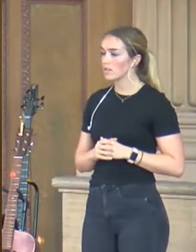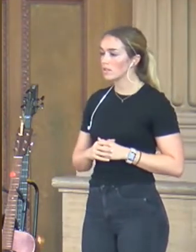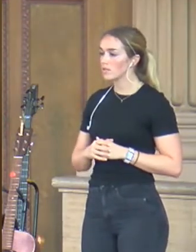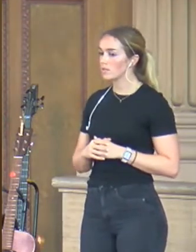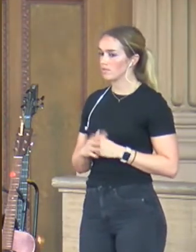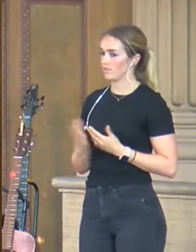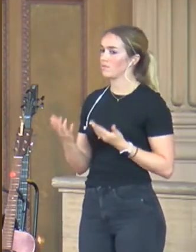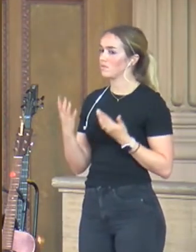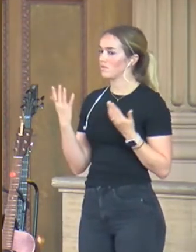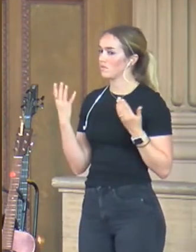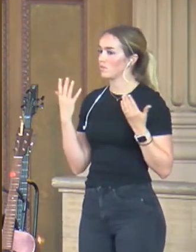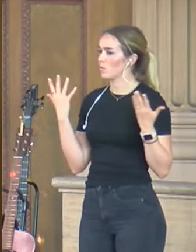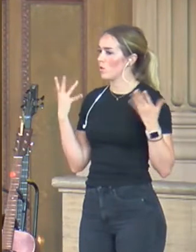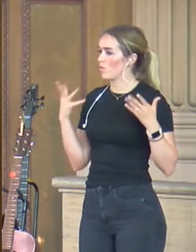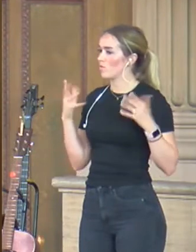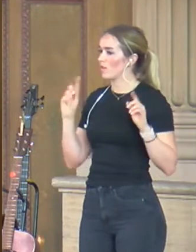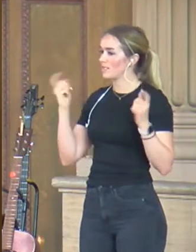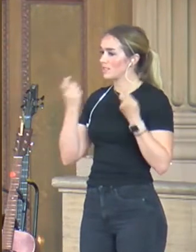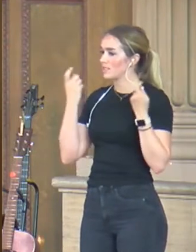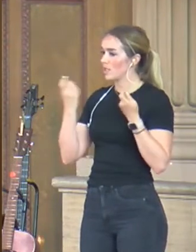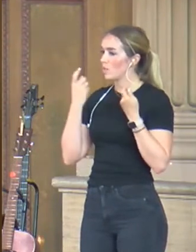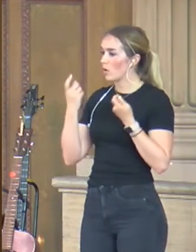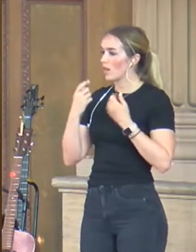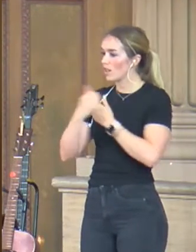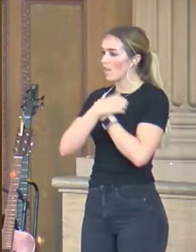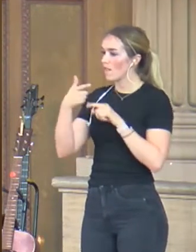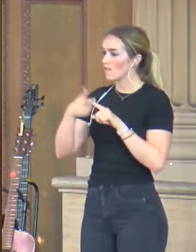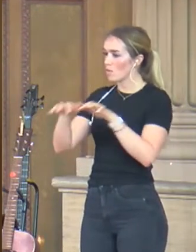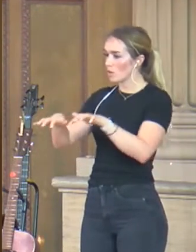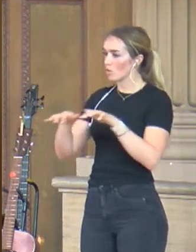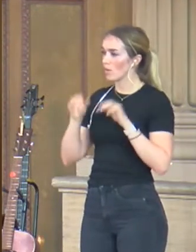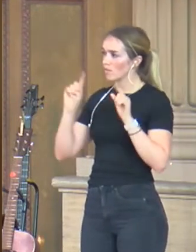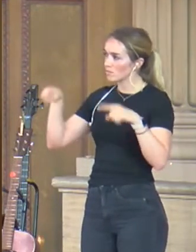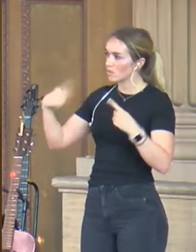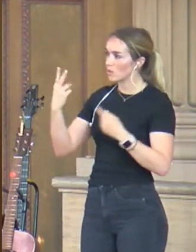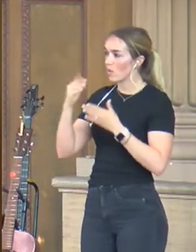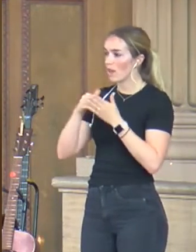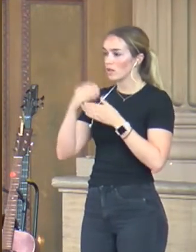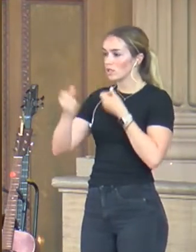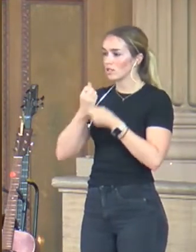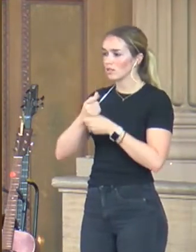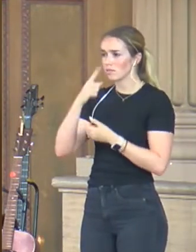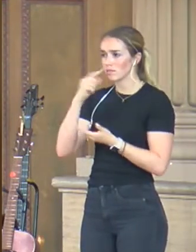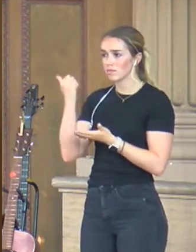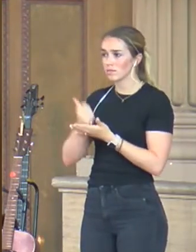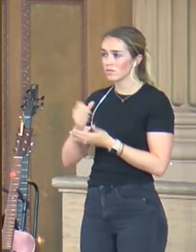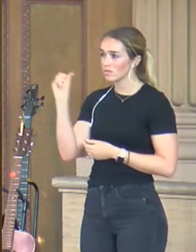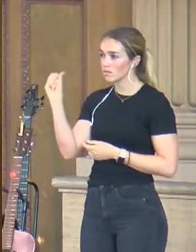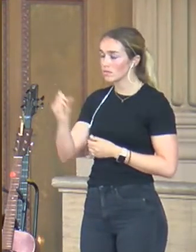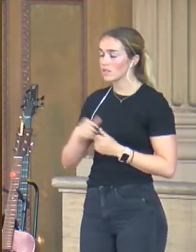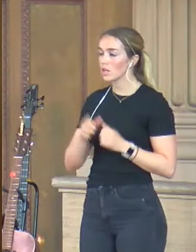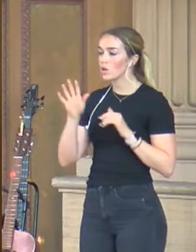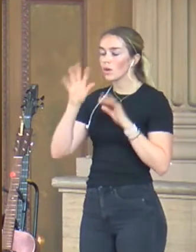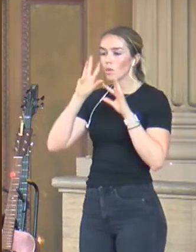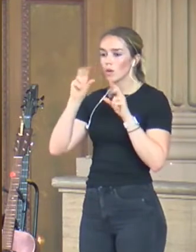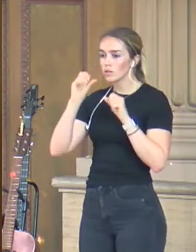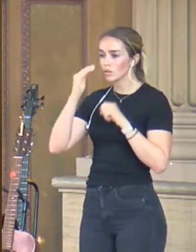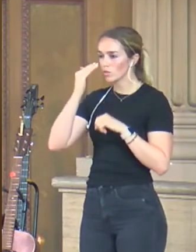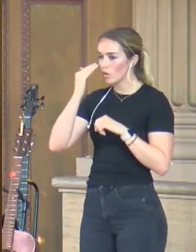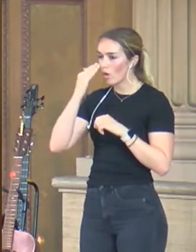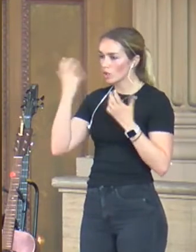We've been celebrating the steadfast love that was declared in the grave of Jesus for 2,000 years. Are your wonders known